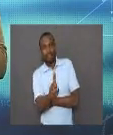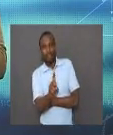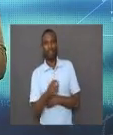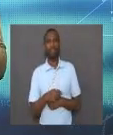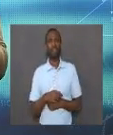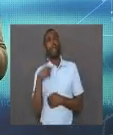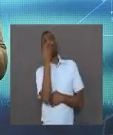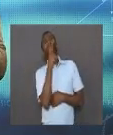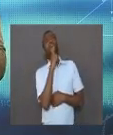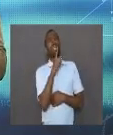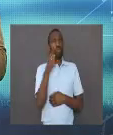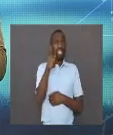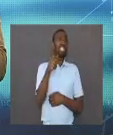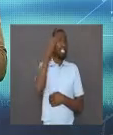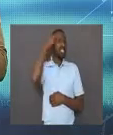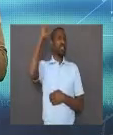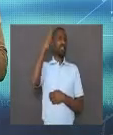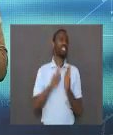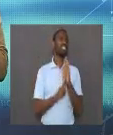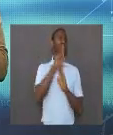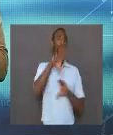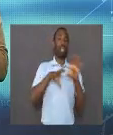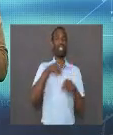Who developed the theory?